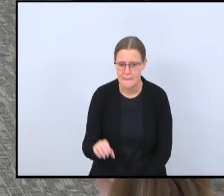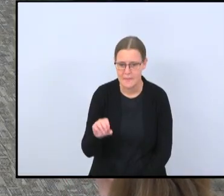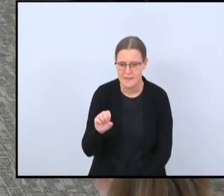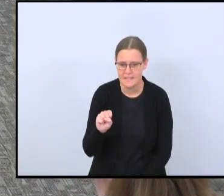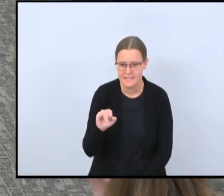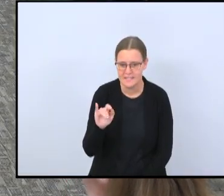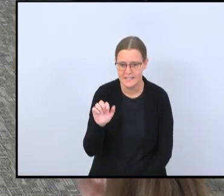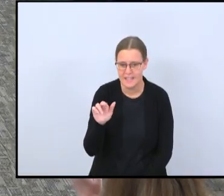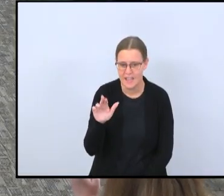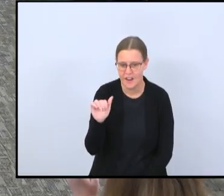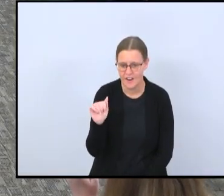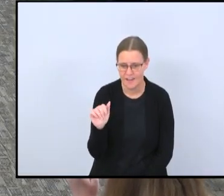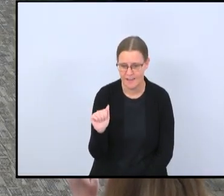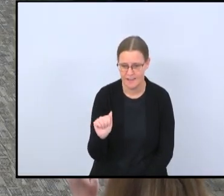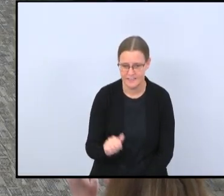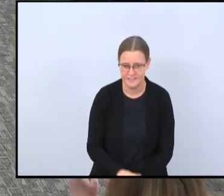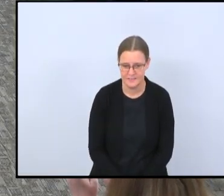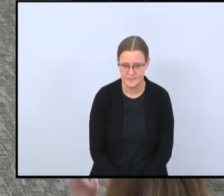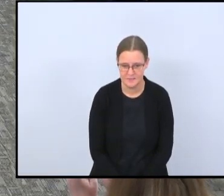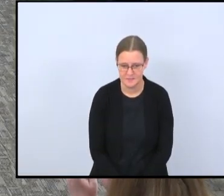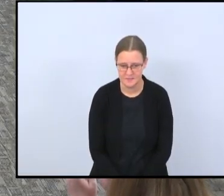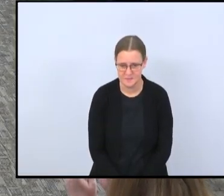Sierra Saldana,